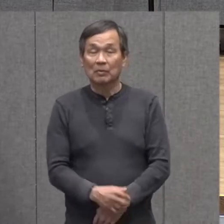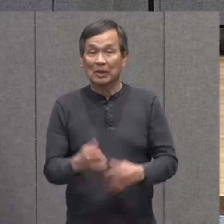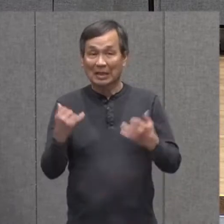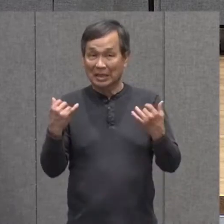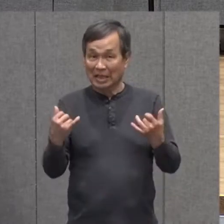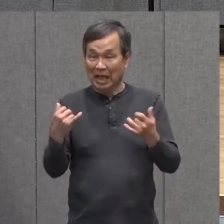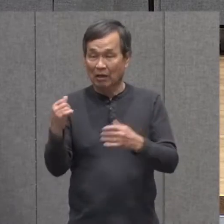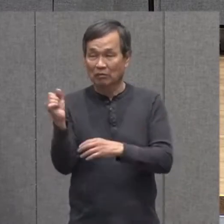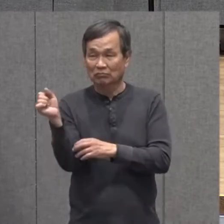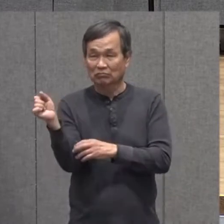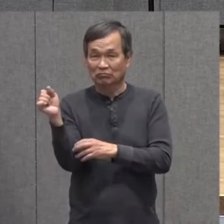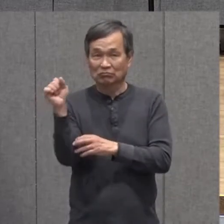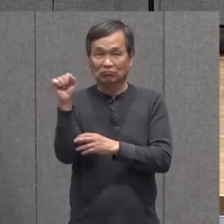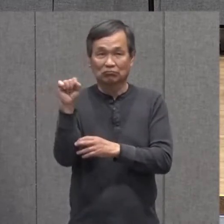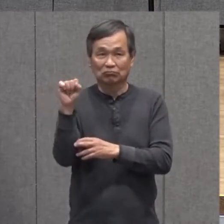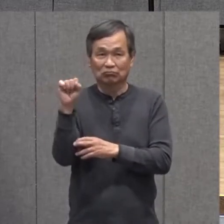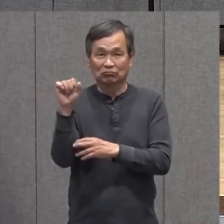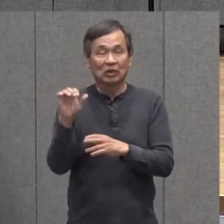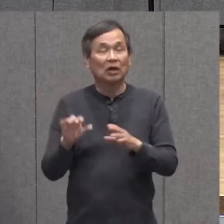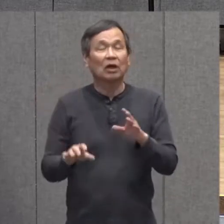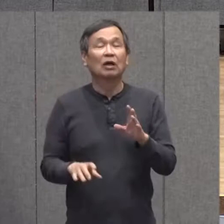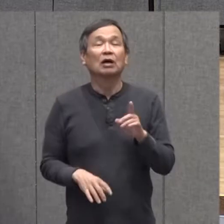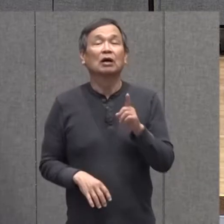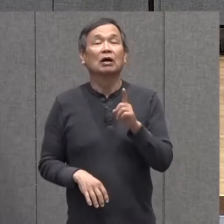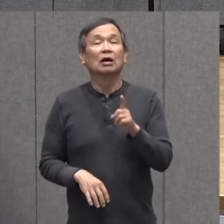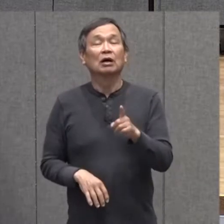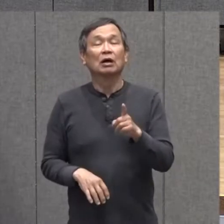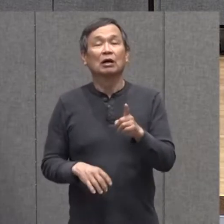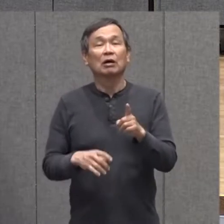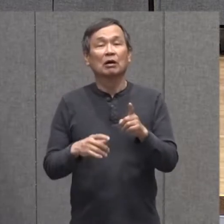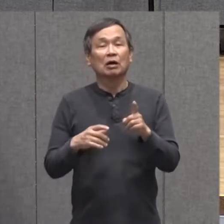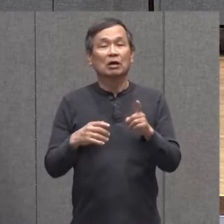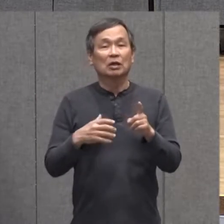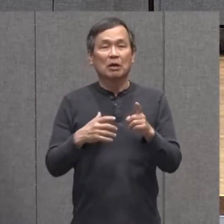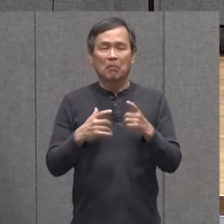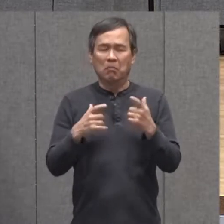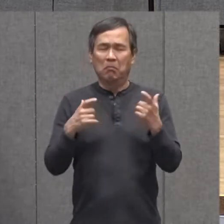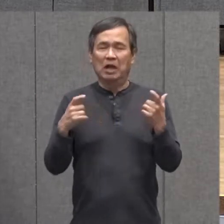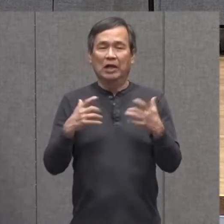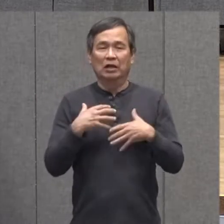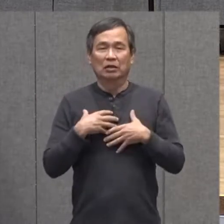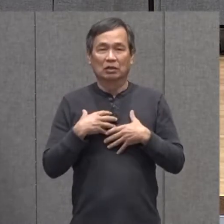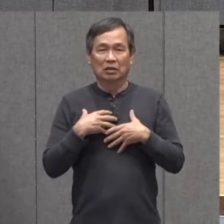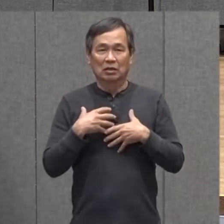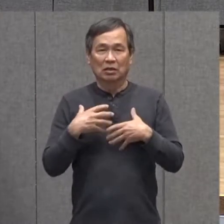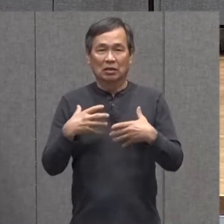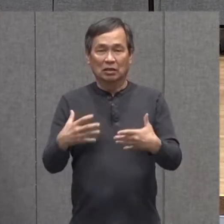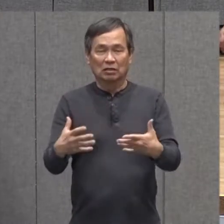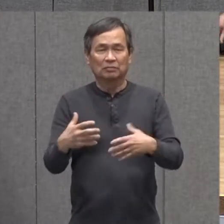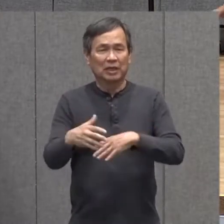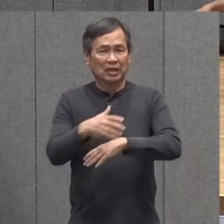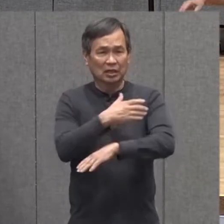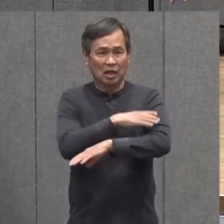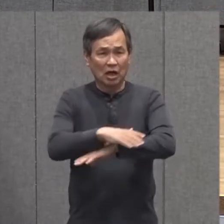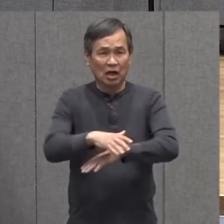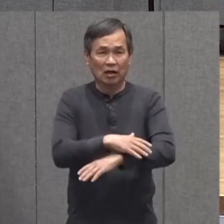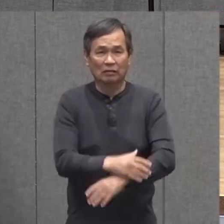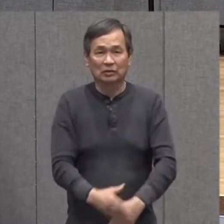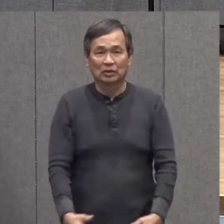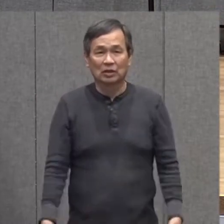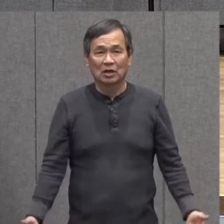back center and take 1 big deep breath. You can kind of even bring your arms into